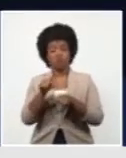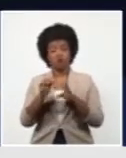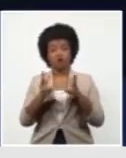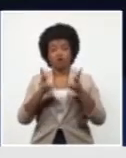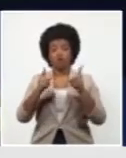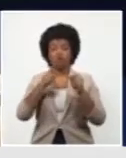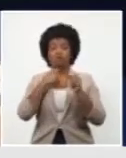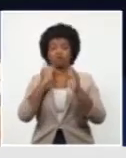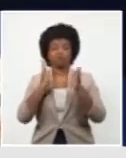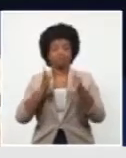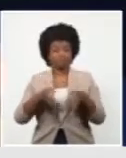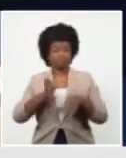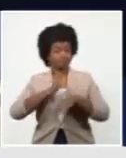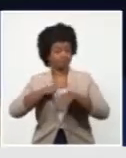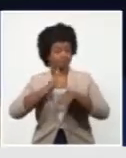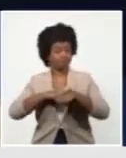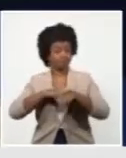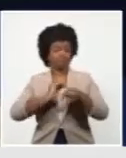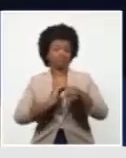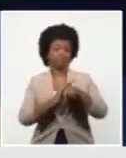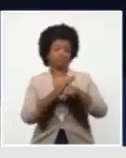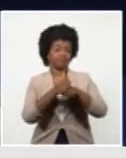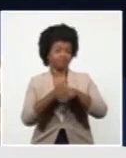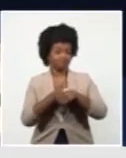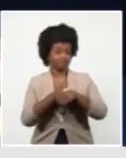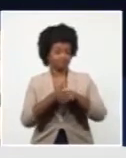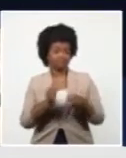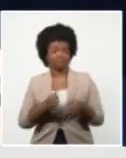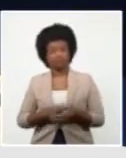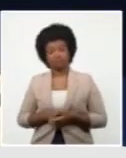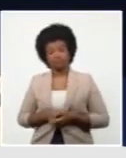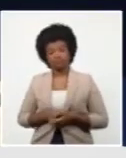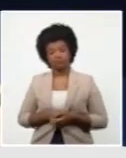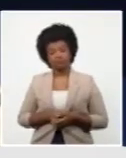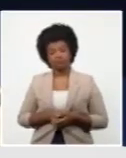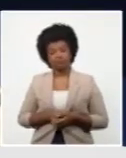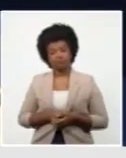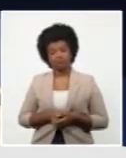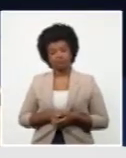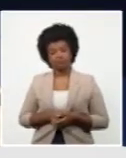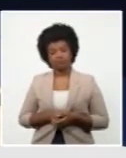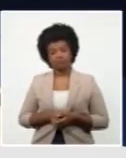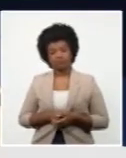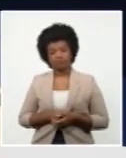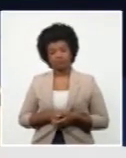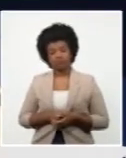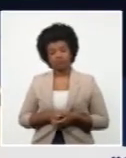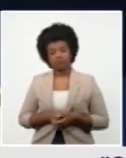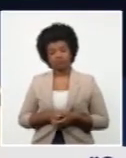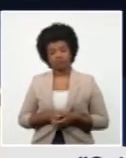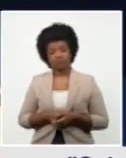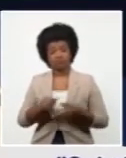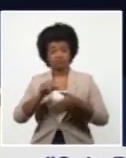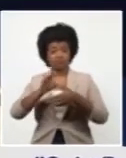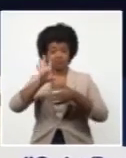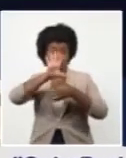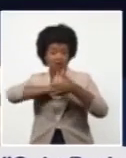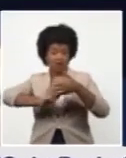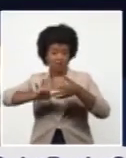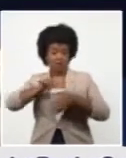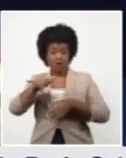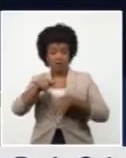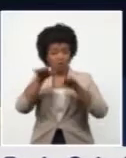As you can see, the number of confirmed cases and what is worse, the number of deaths from this disease does